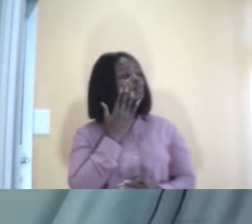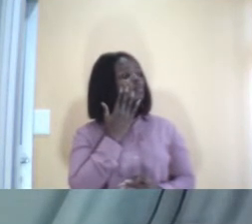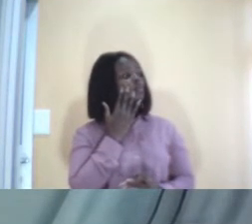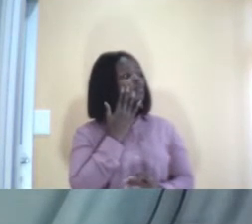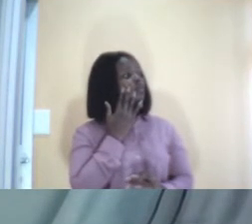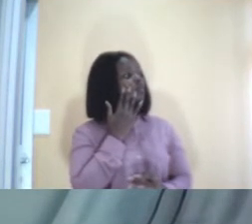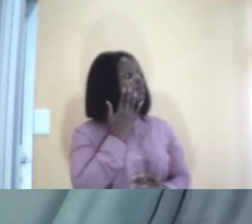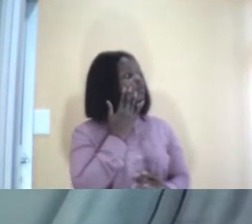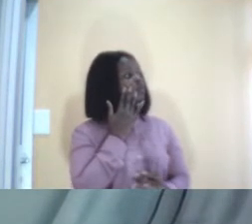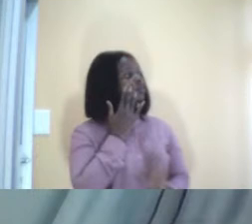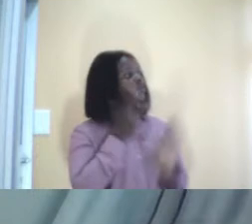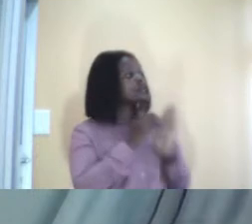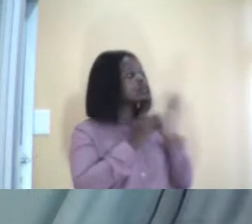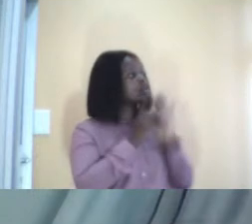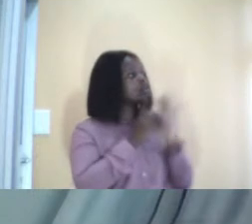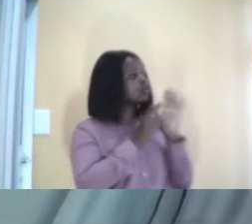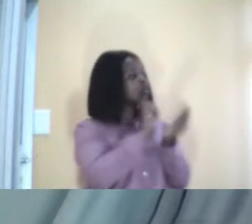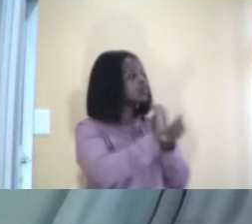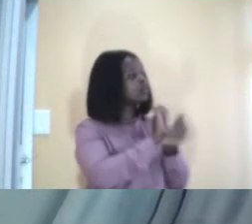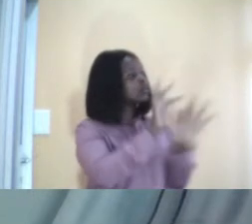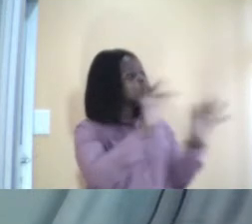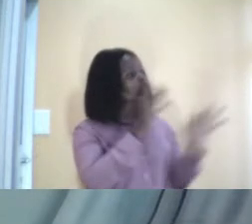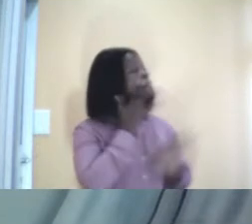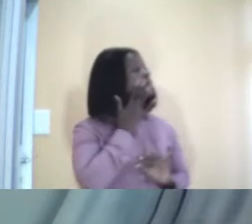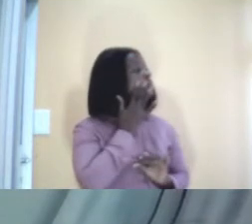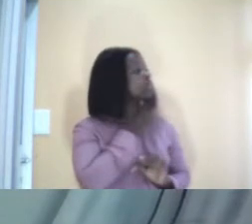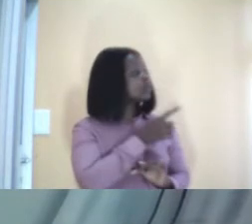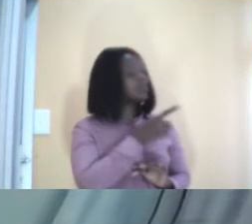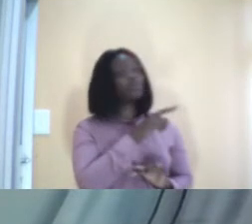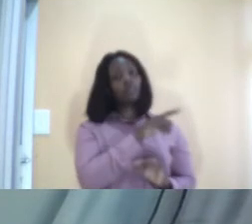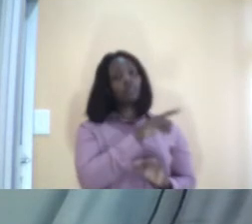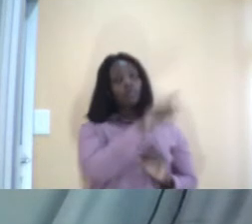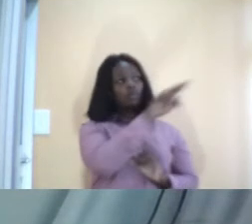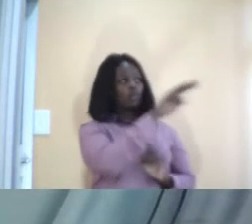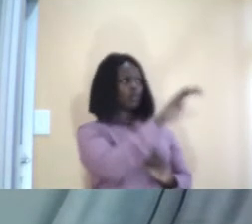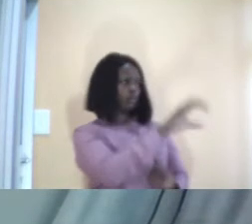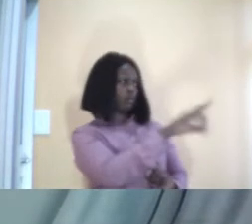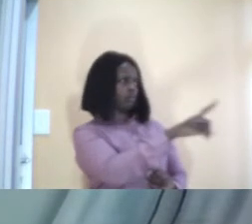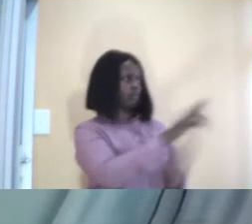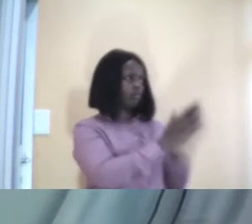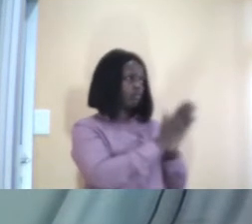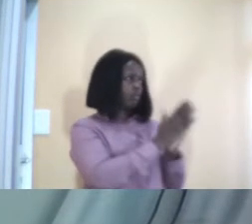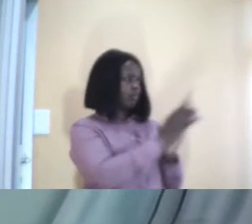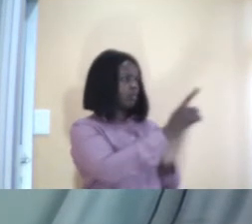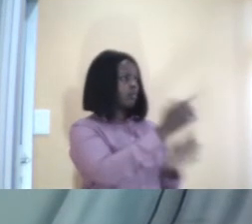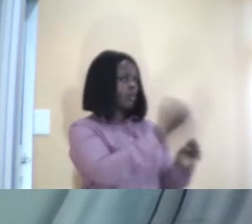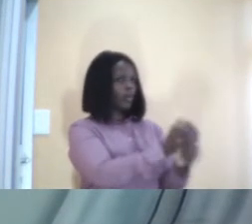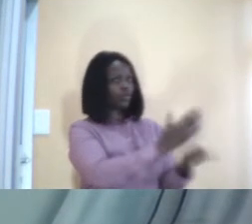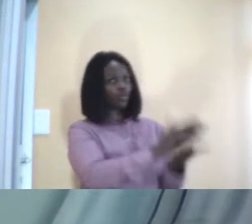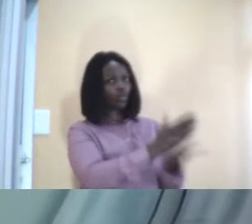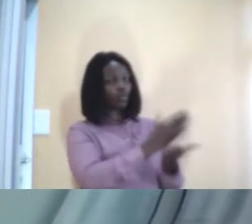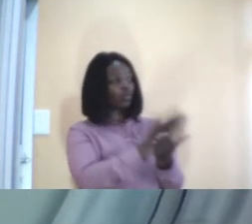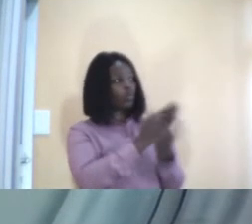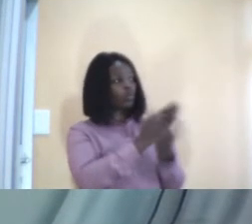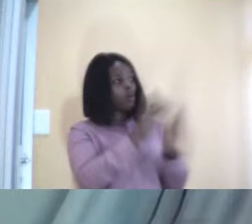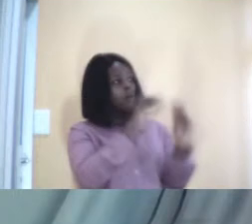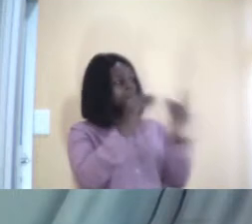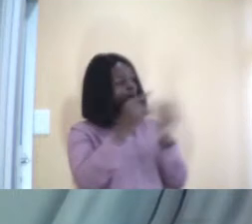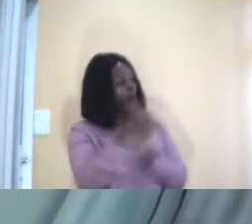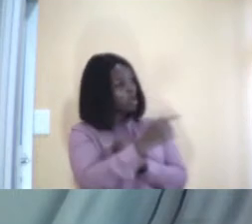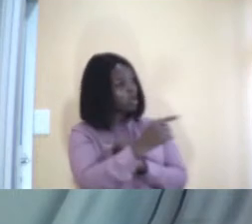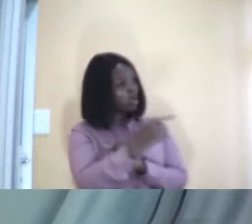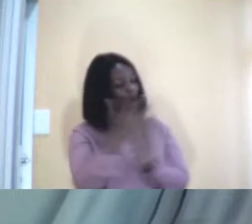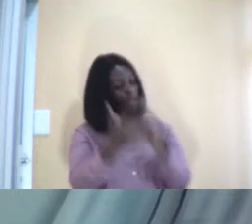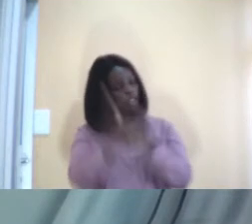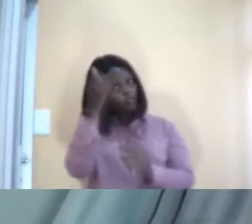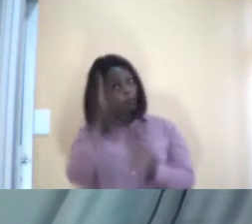ukuthi baboshwa nini laba bantu. Honorable MEC, we urge you to ensure that this department